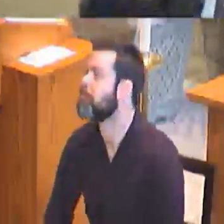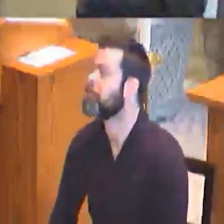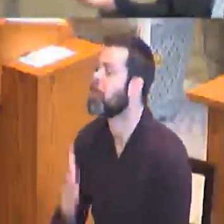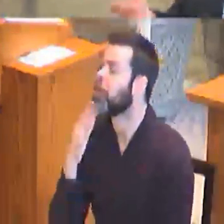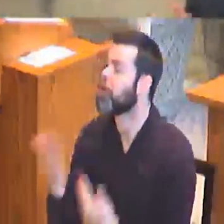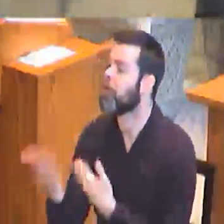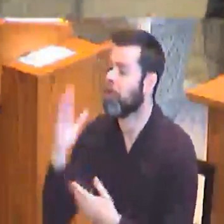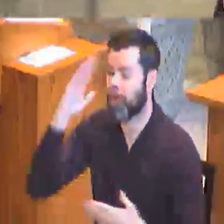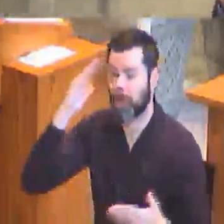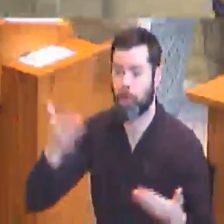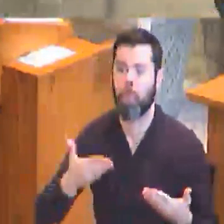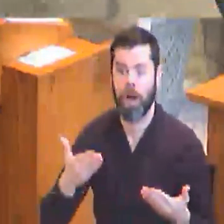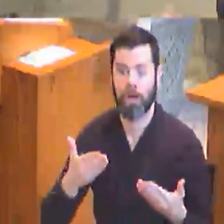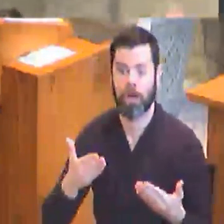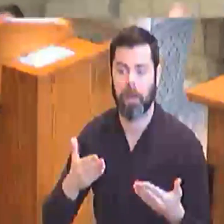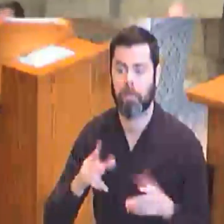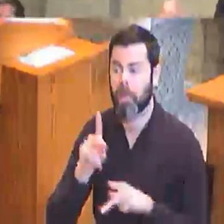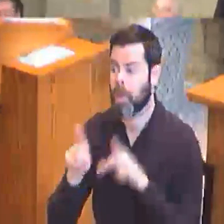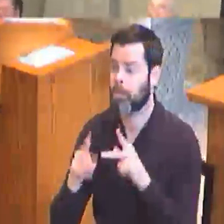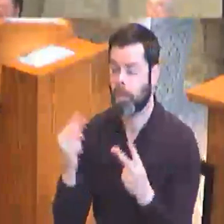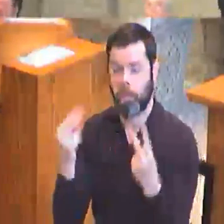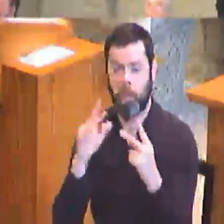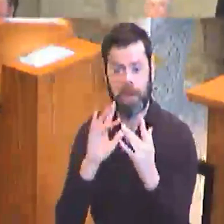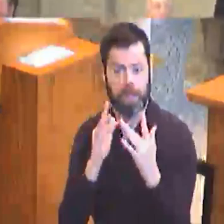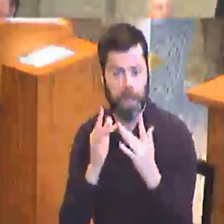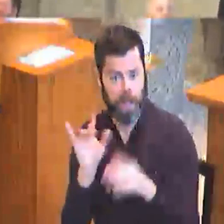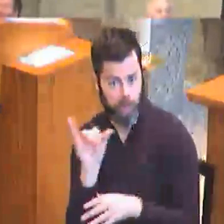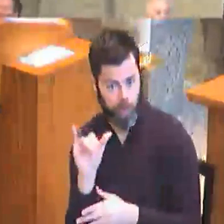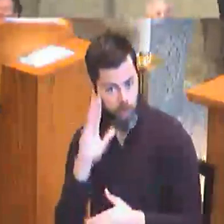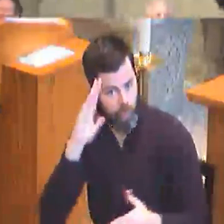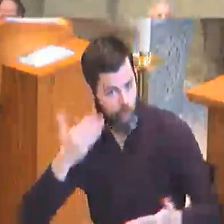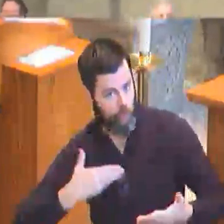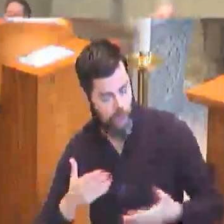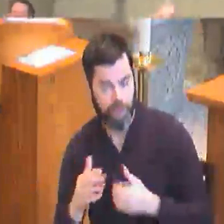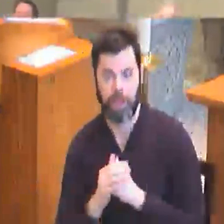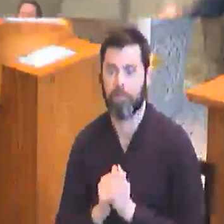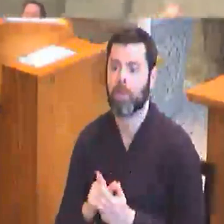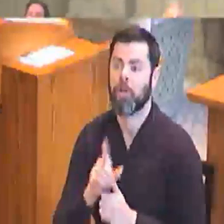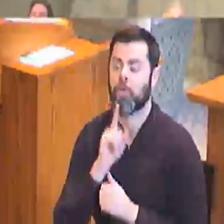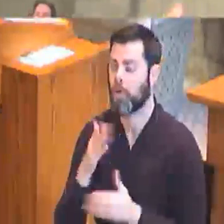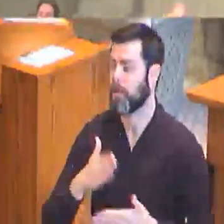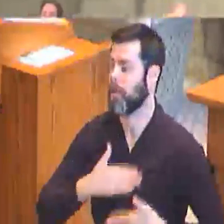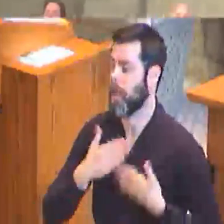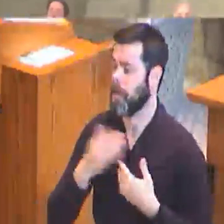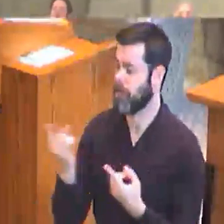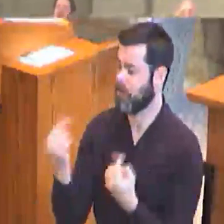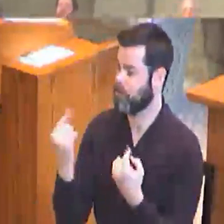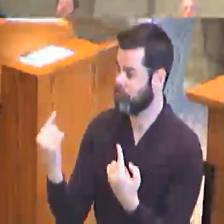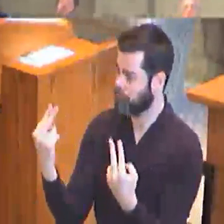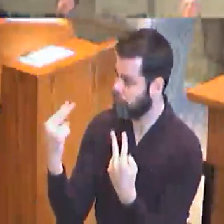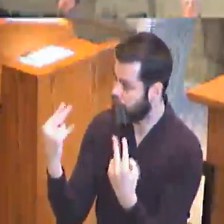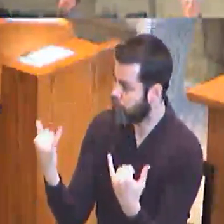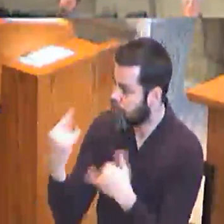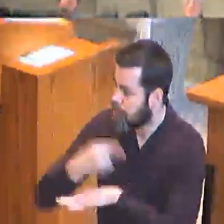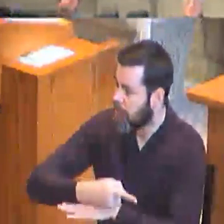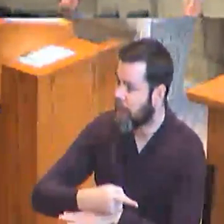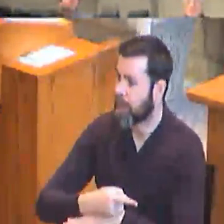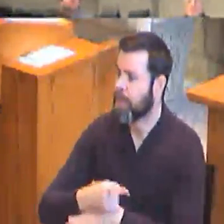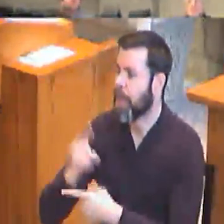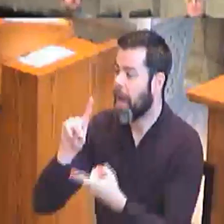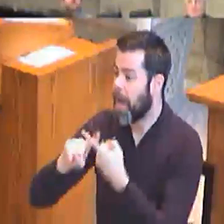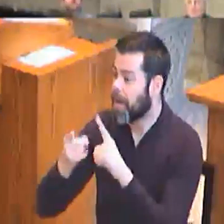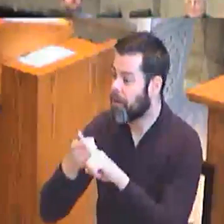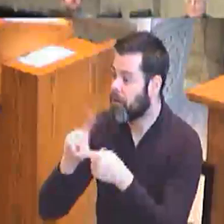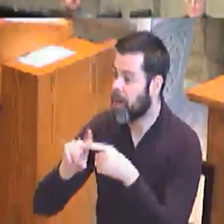morning and welcome, and we certainly welcome those that are live streaming with us today as well. We're just really glad you're here today. It's Friendship Sunday,